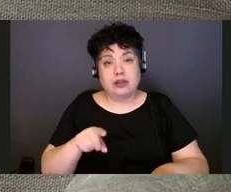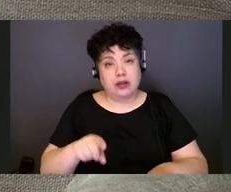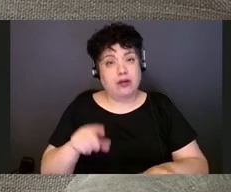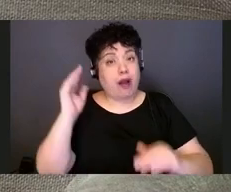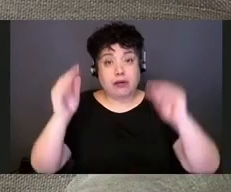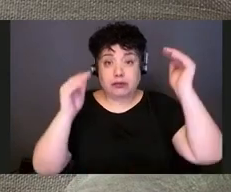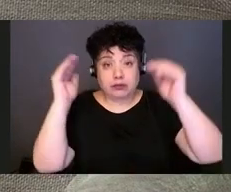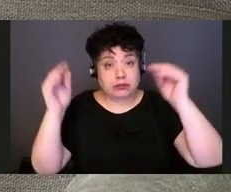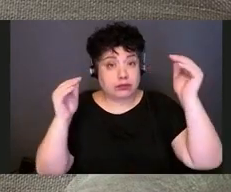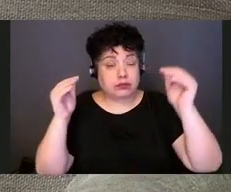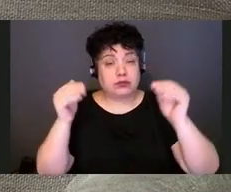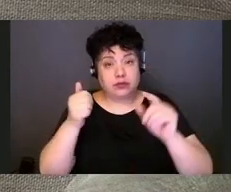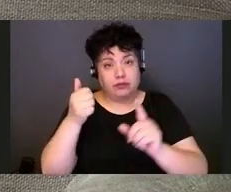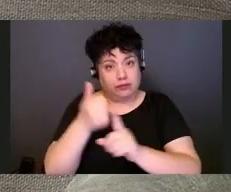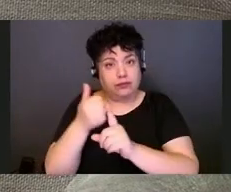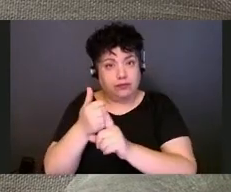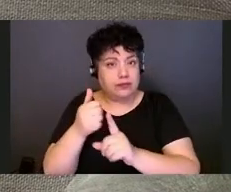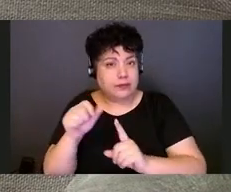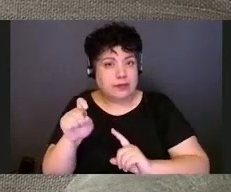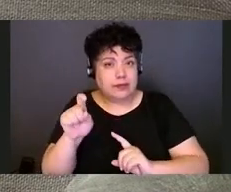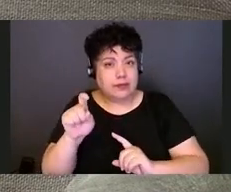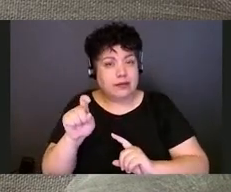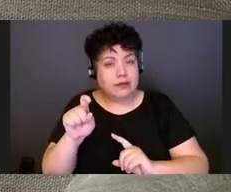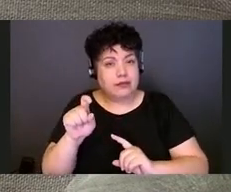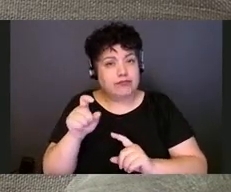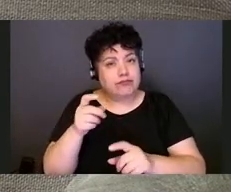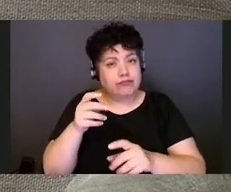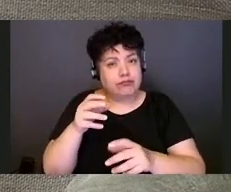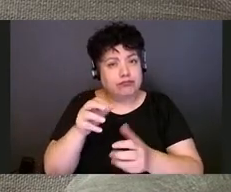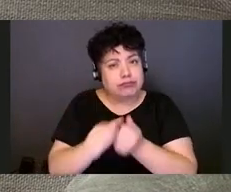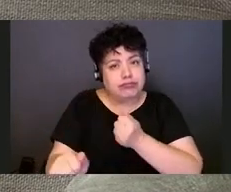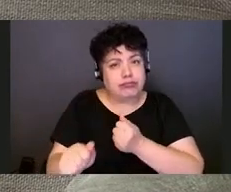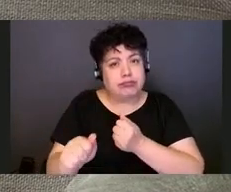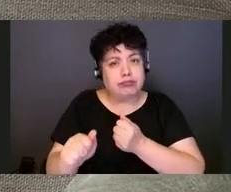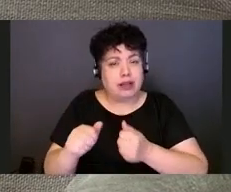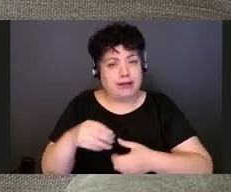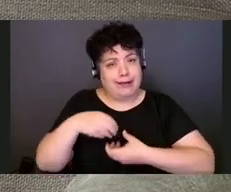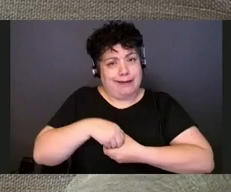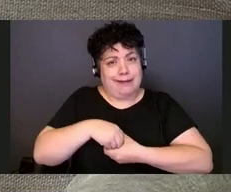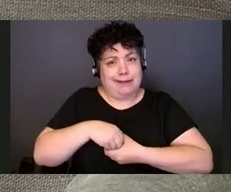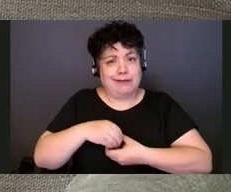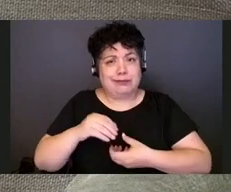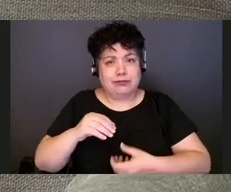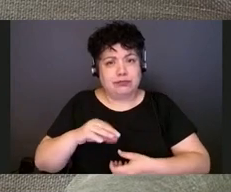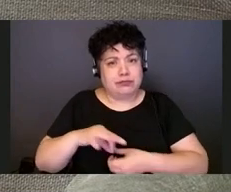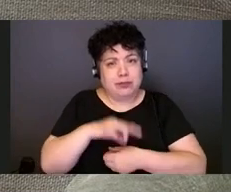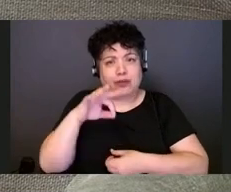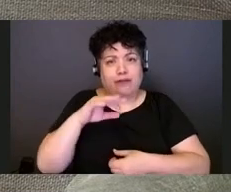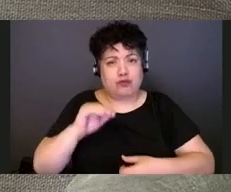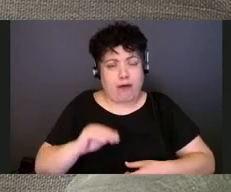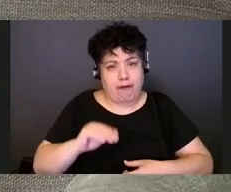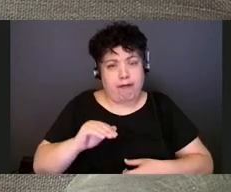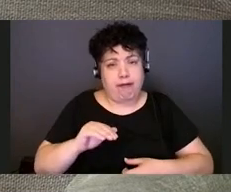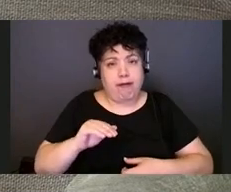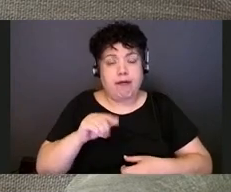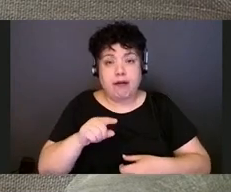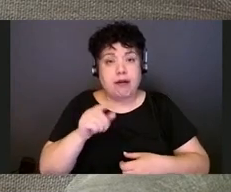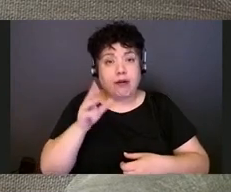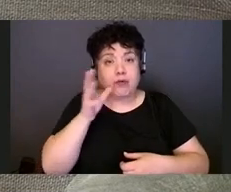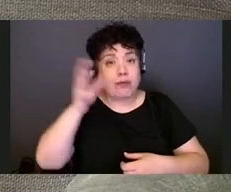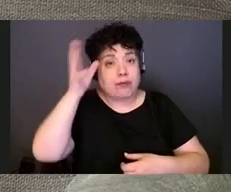who need their inner child to be healed. That work is about our grandparents as